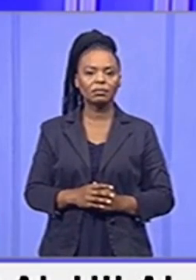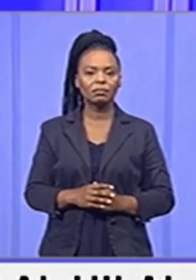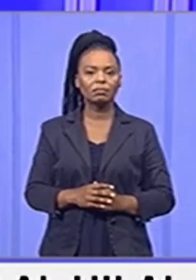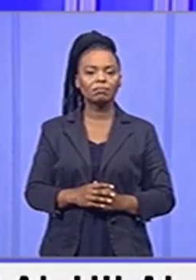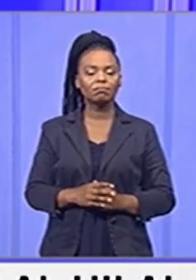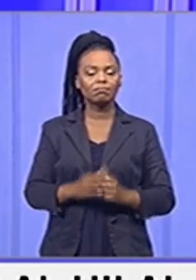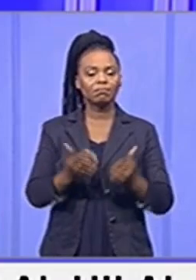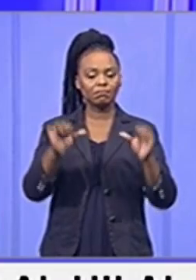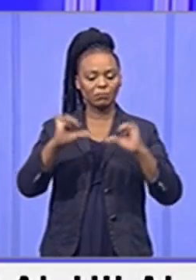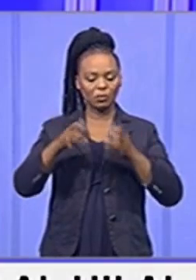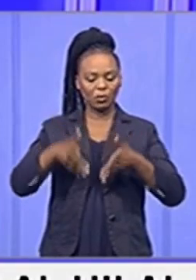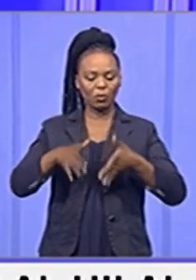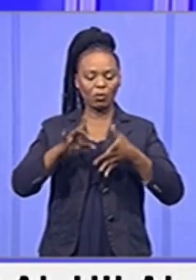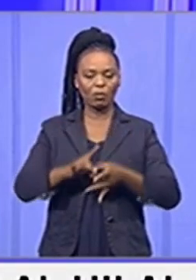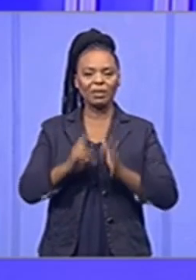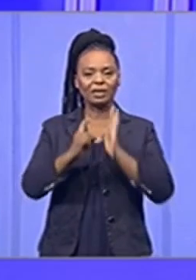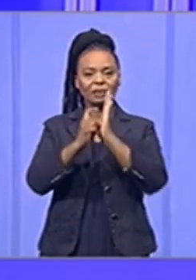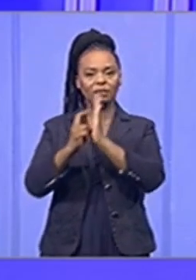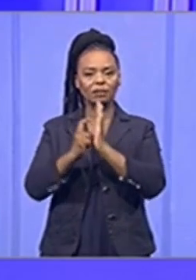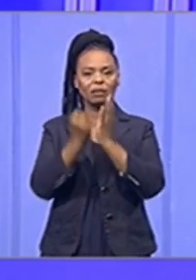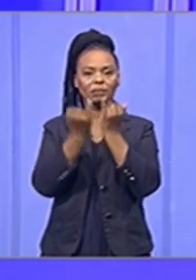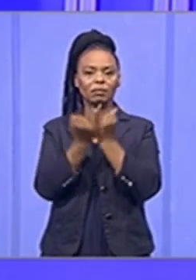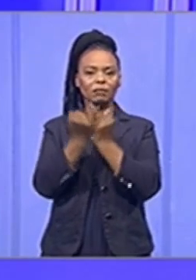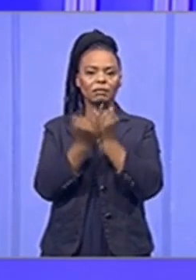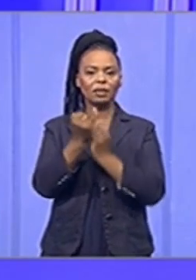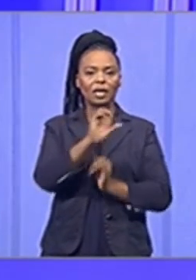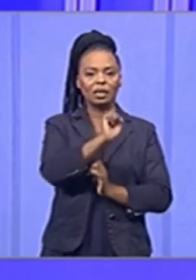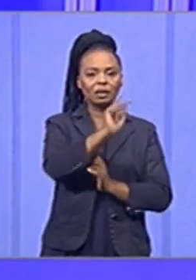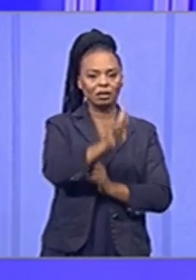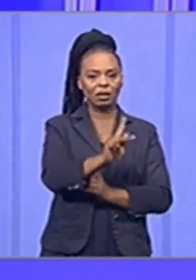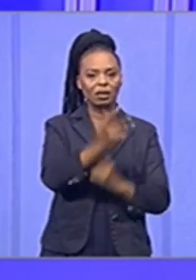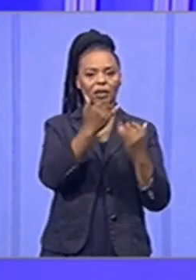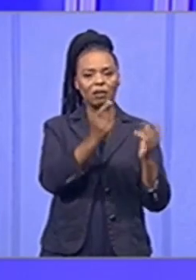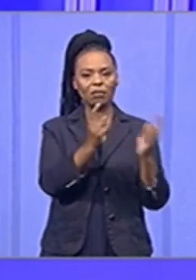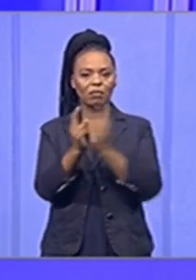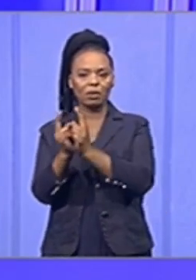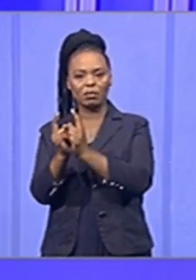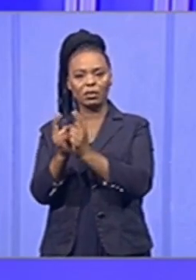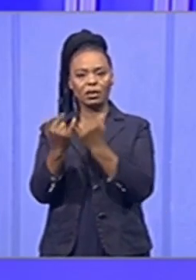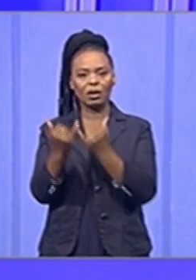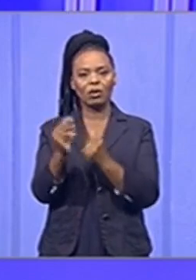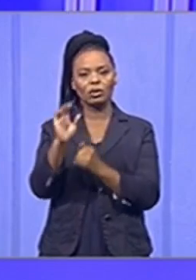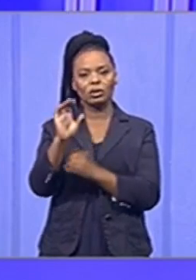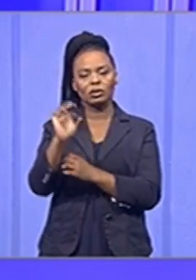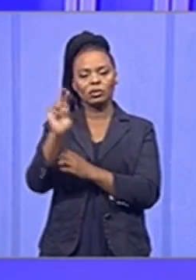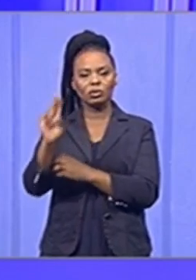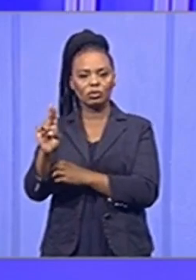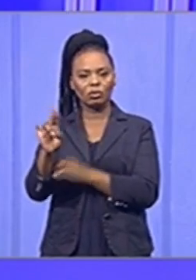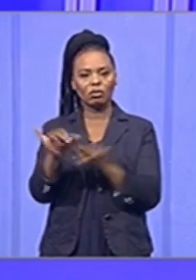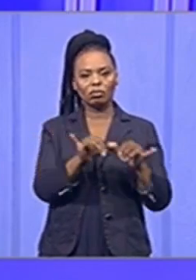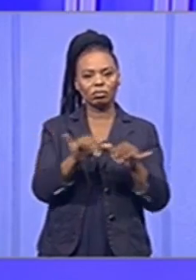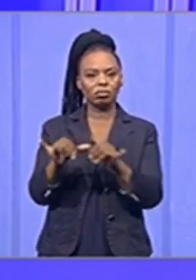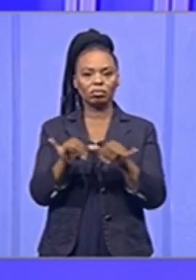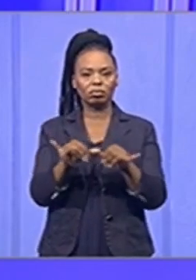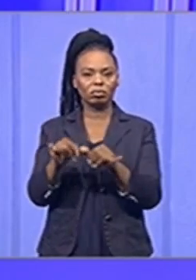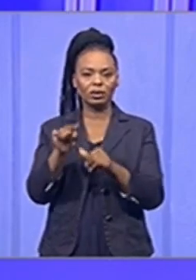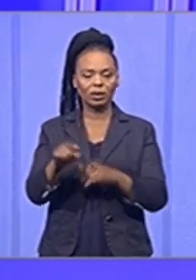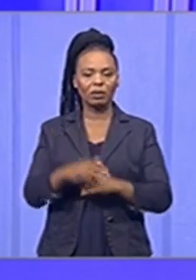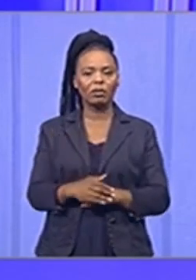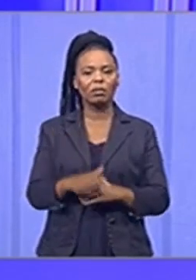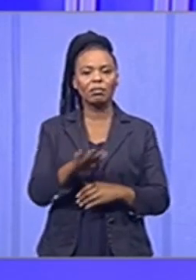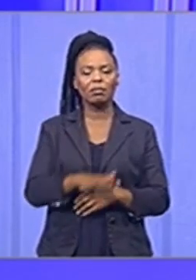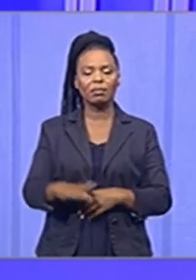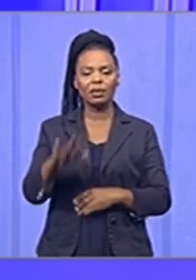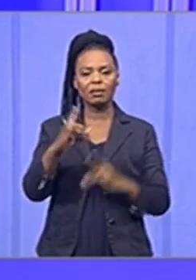Atar khutlela lapeng papading ya DStv Premiership Sekhukhune United e ba petse ka ho lekana ka ntlha sehlopha le Chipa United Stadium sa Peter Mokaba thapameng